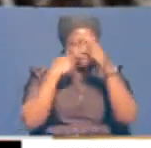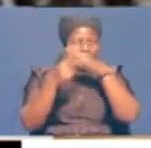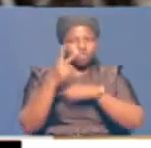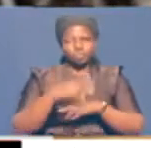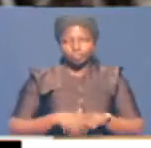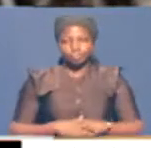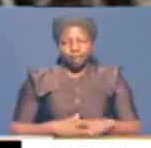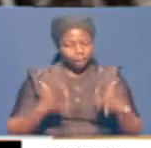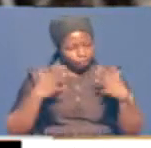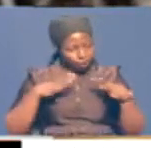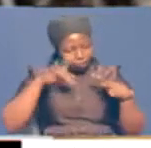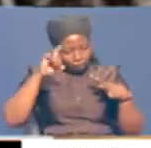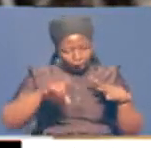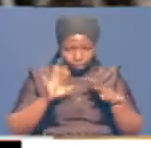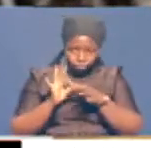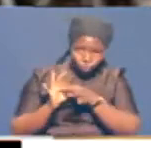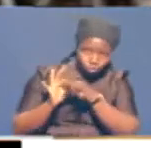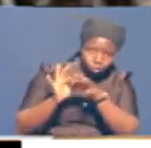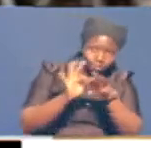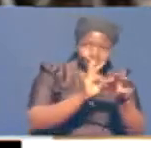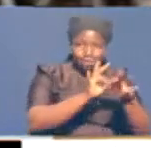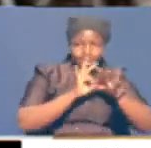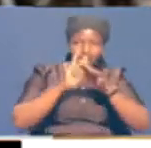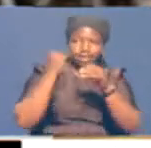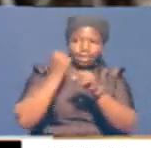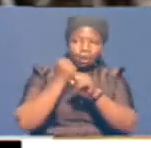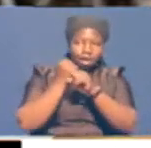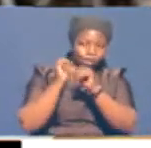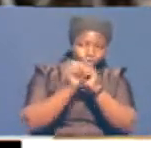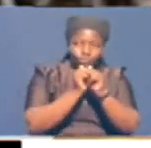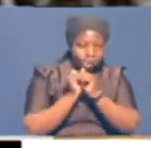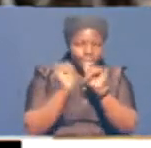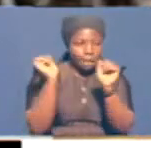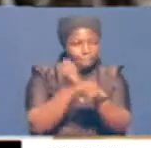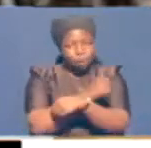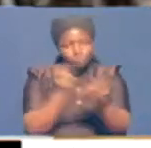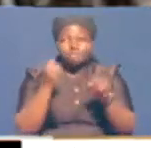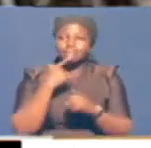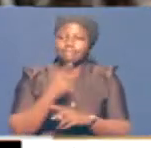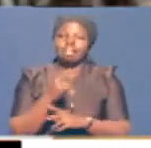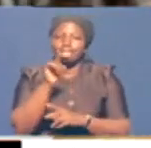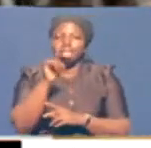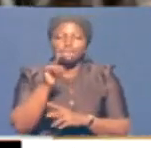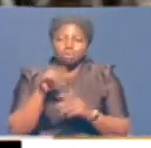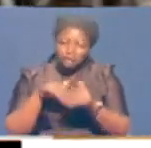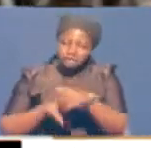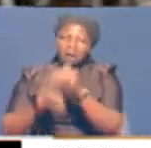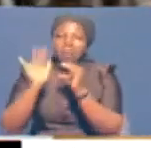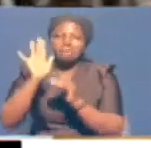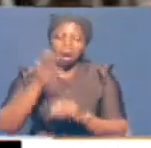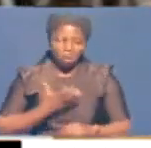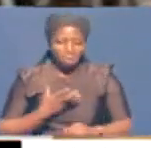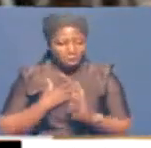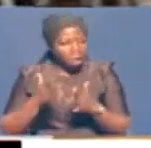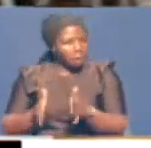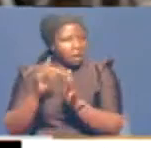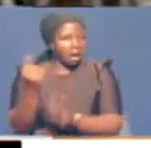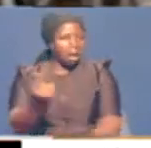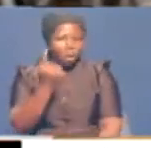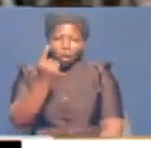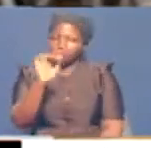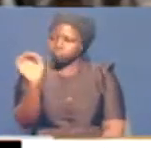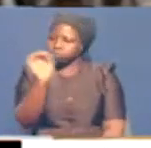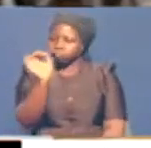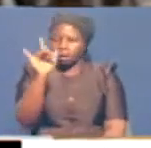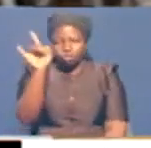washikane, wafanye kazi pamoja. Hauwezi kusema utaenda njia yako peke yako. It is